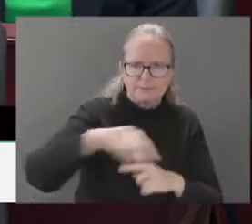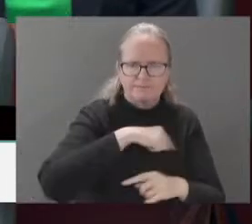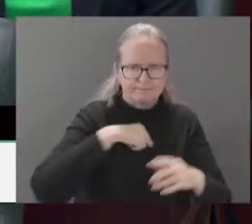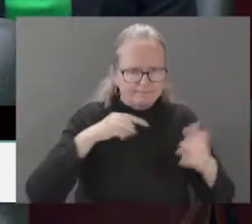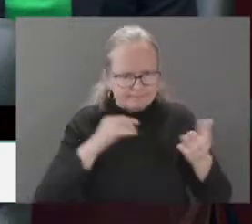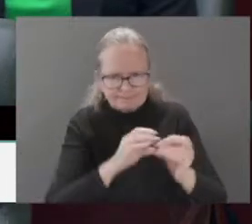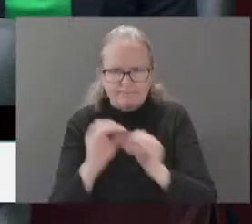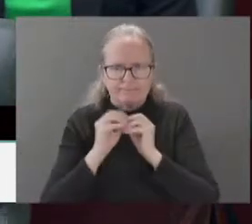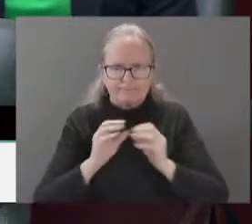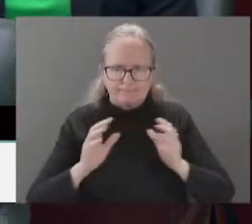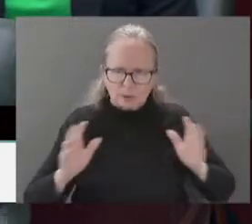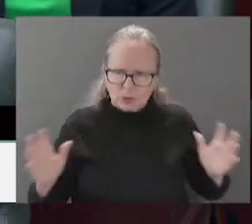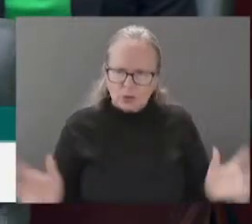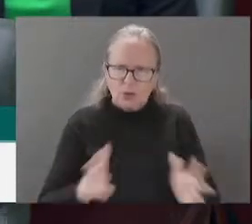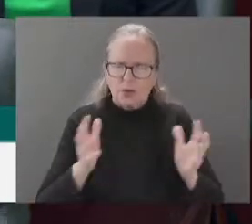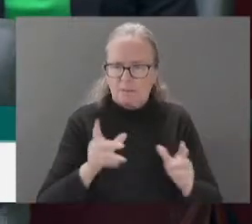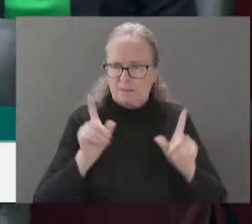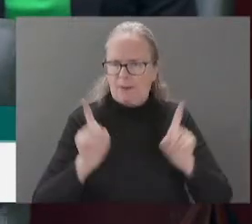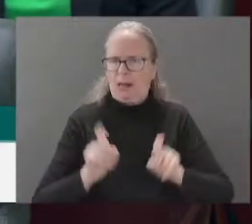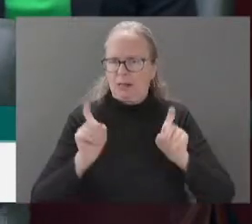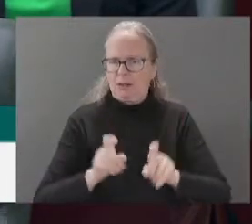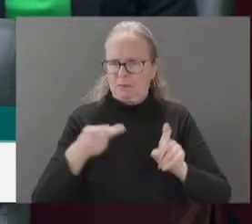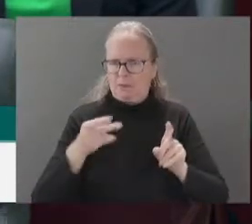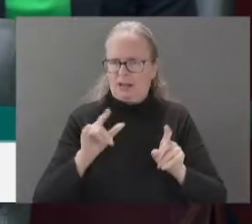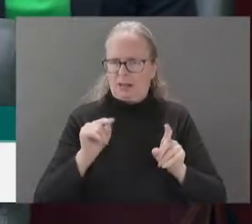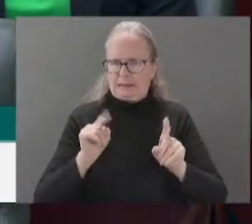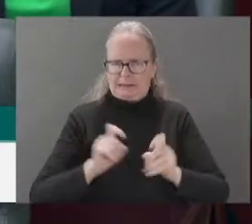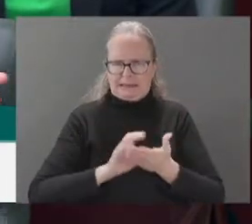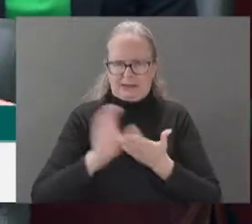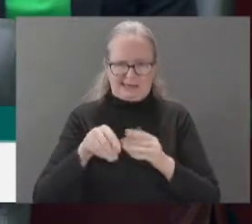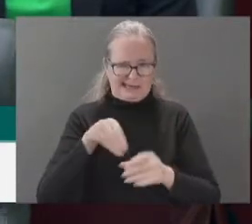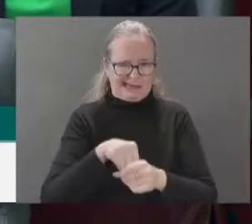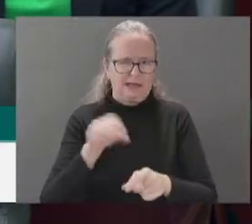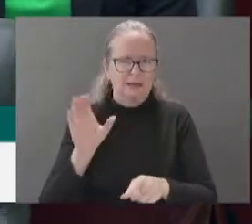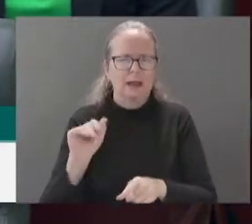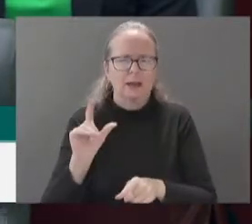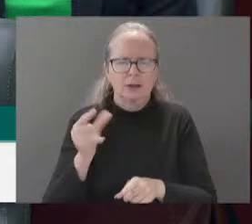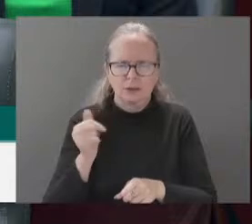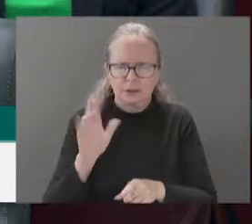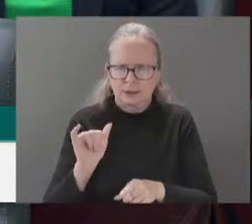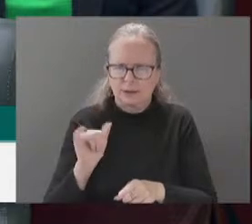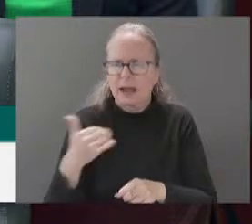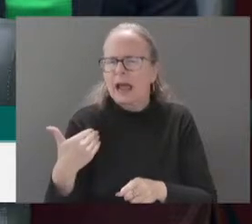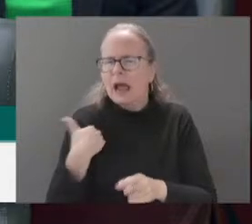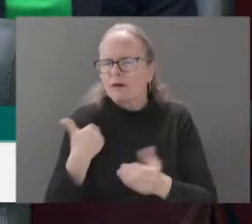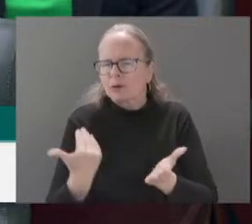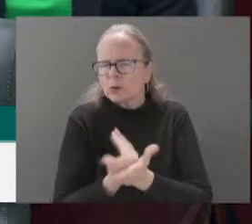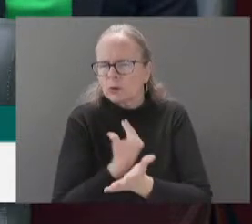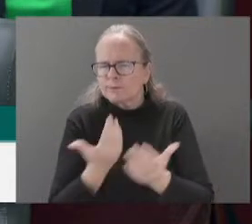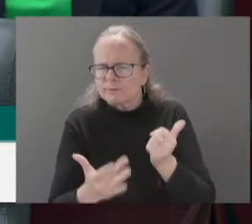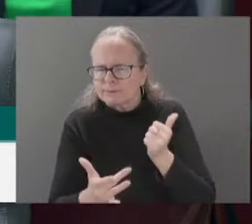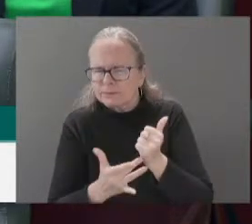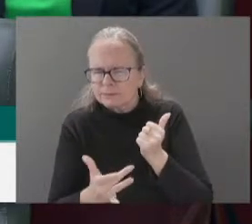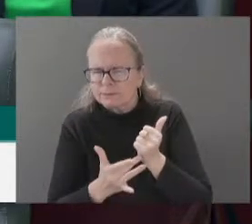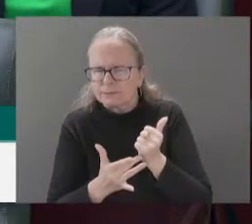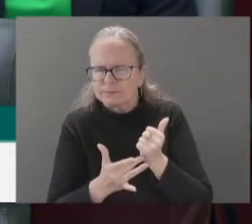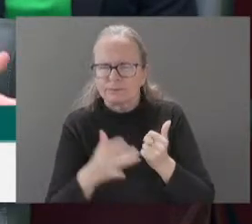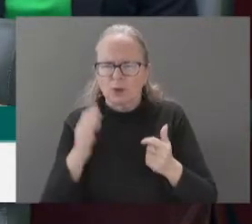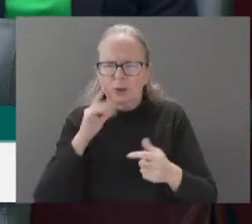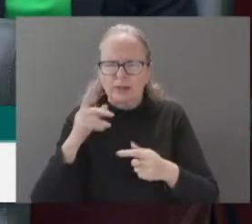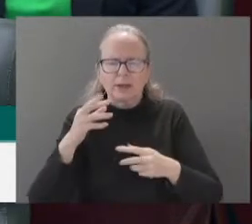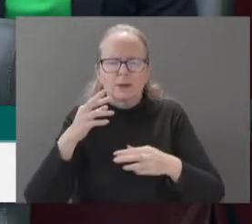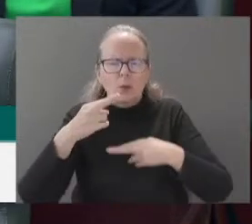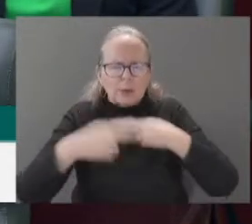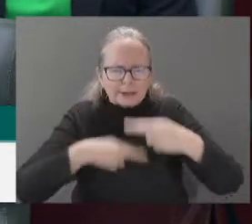that is commercializing a granular sludge reactor technology that will increase the performance of Municipal Water treatment facilities it will